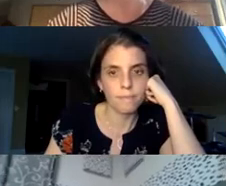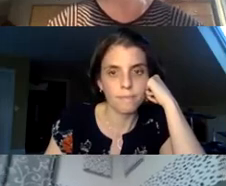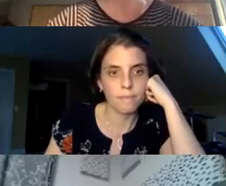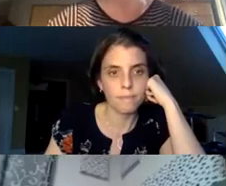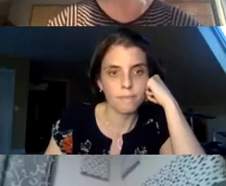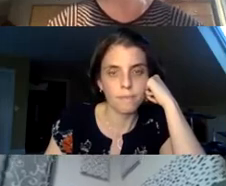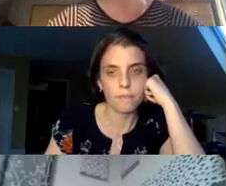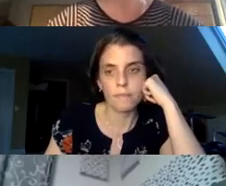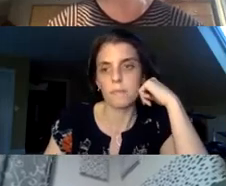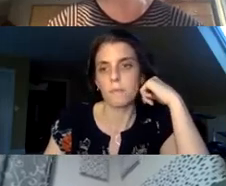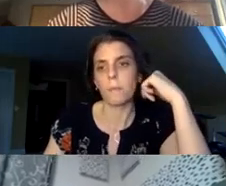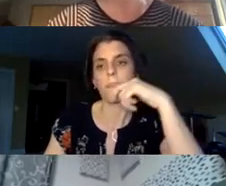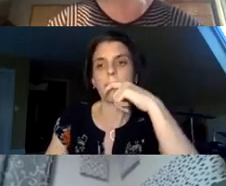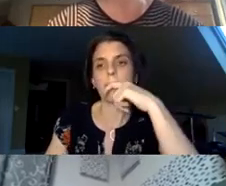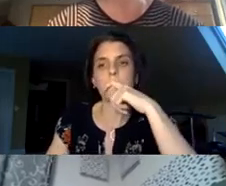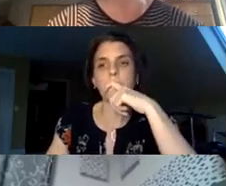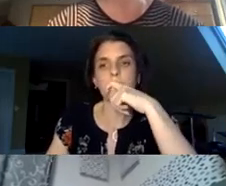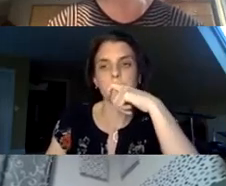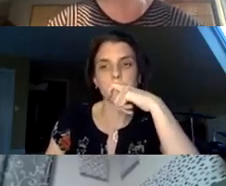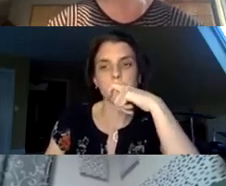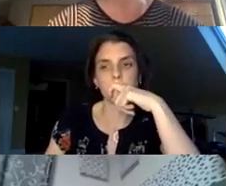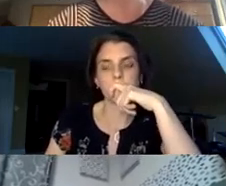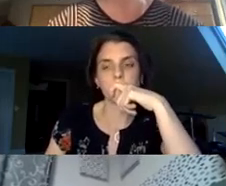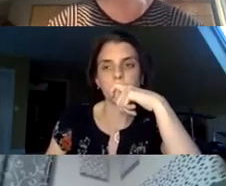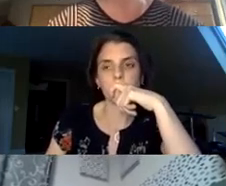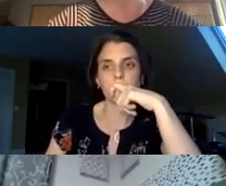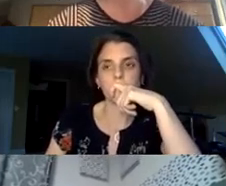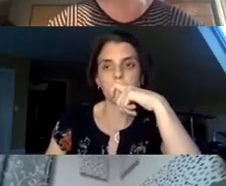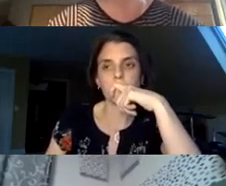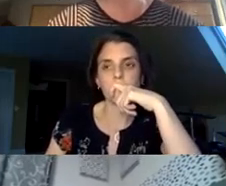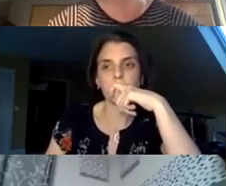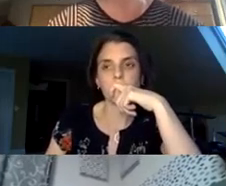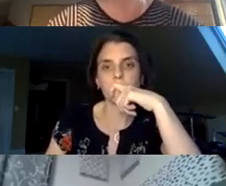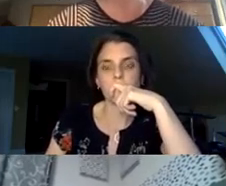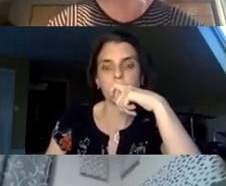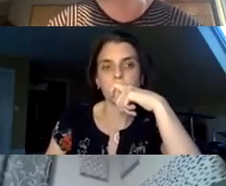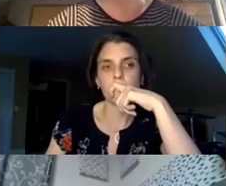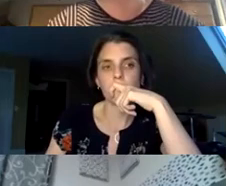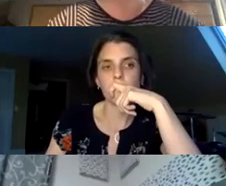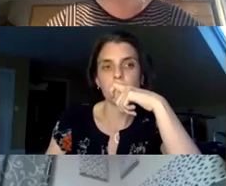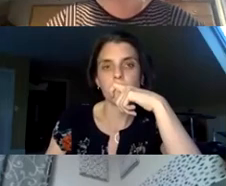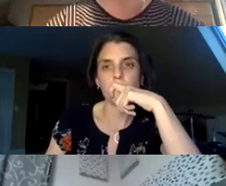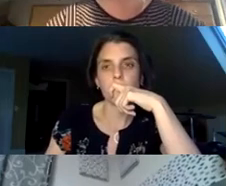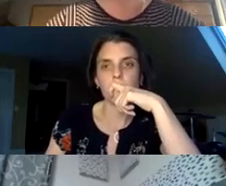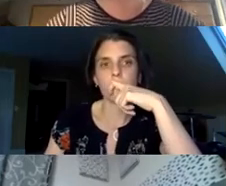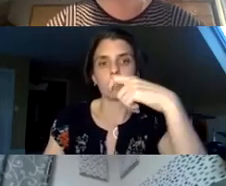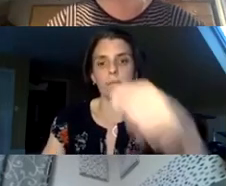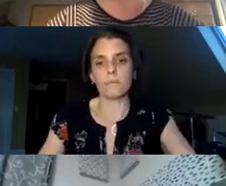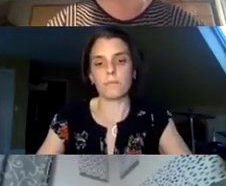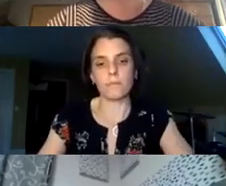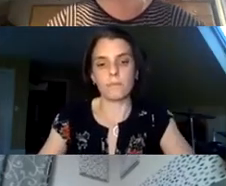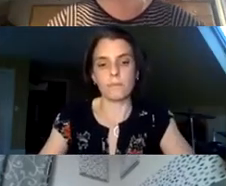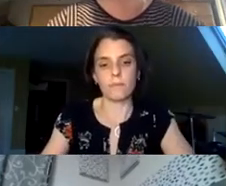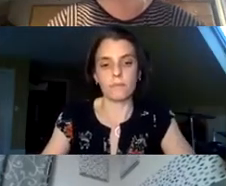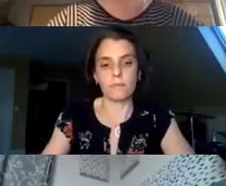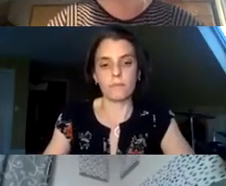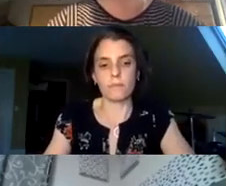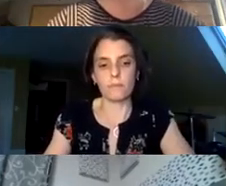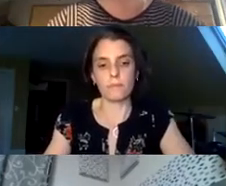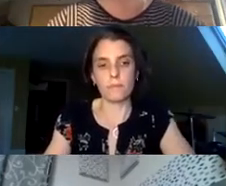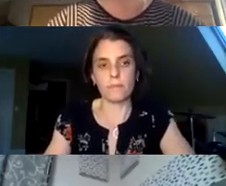vaccinating those children. I will say, however, I'm sure you're following the data. Vermont is figuring it out